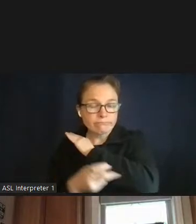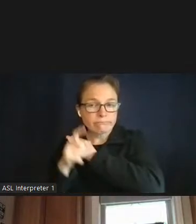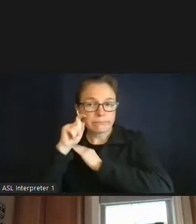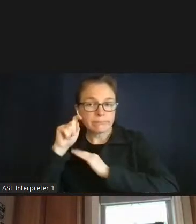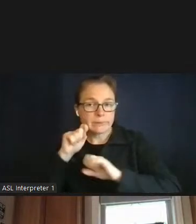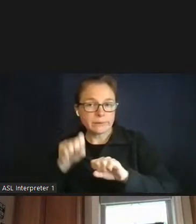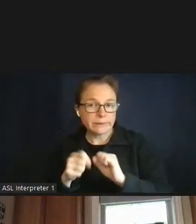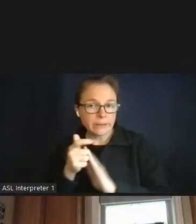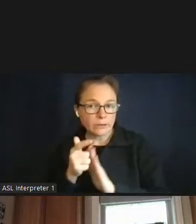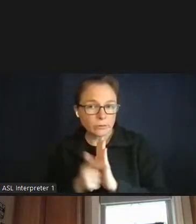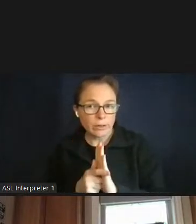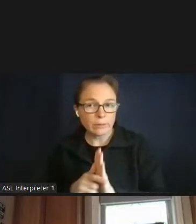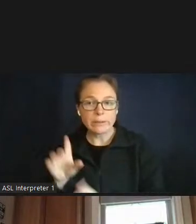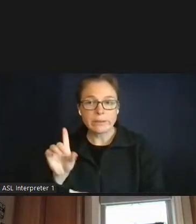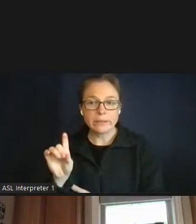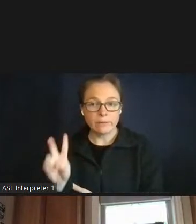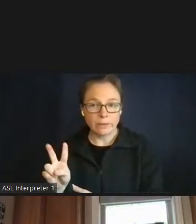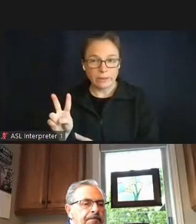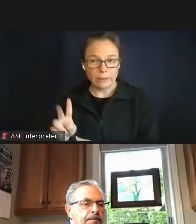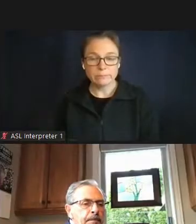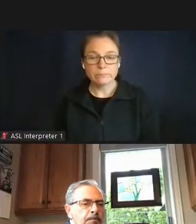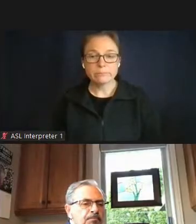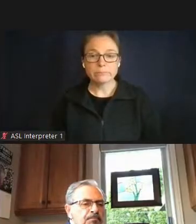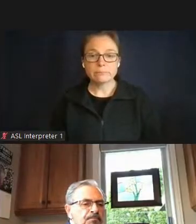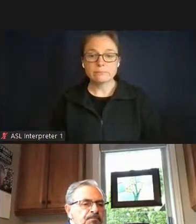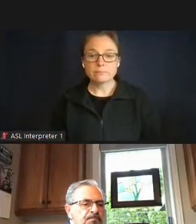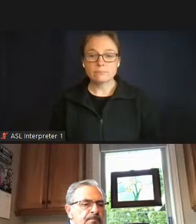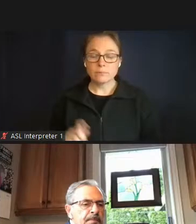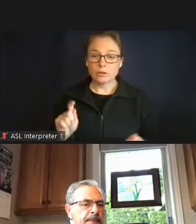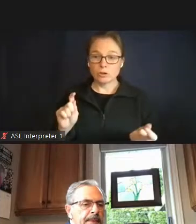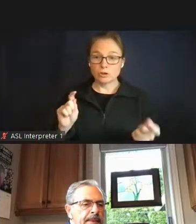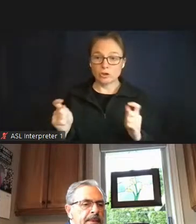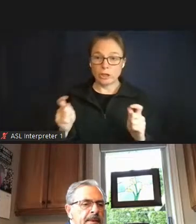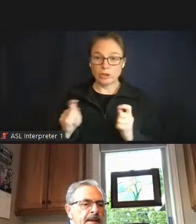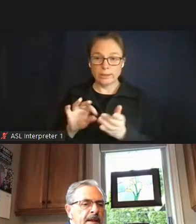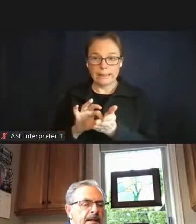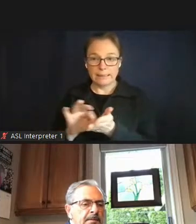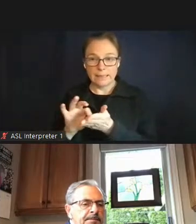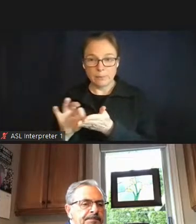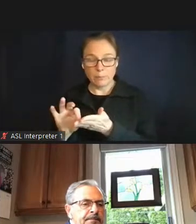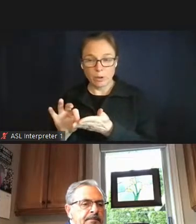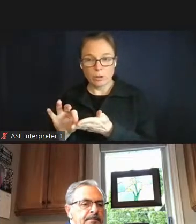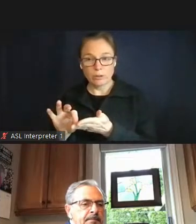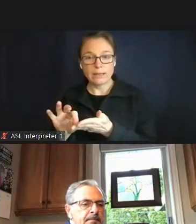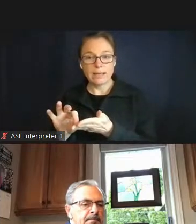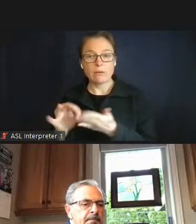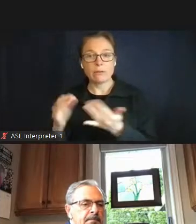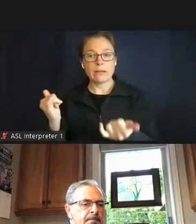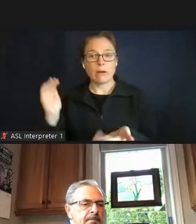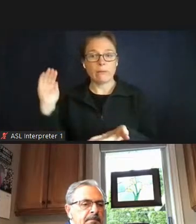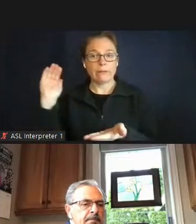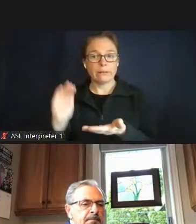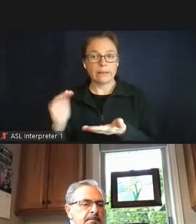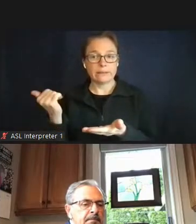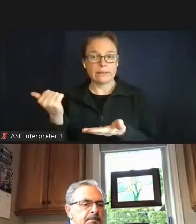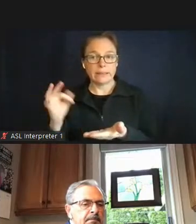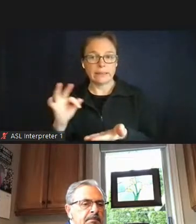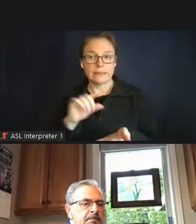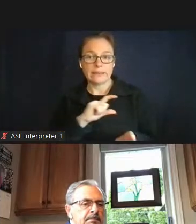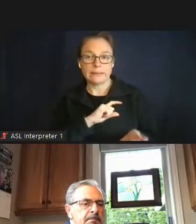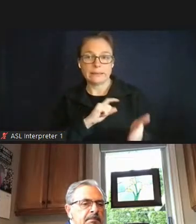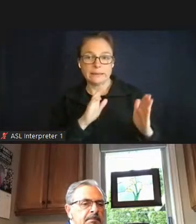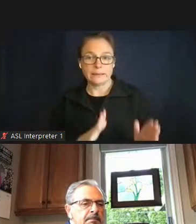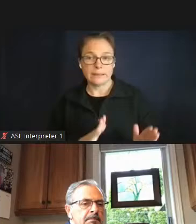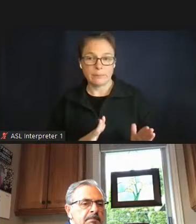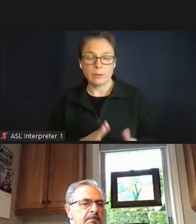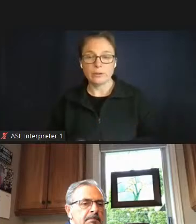violence. With the revised population estimates, this budget reduces 19 deputies in total, 13 in the